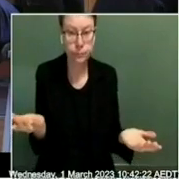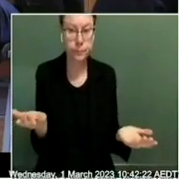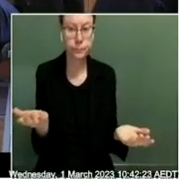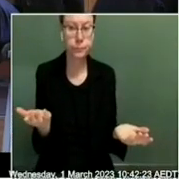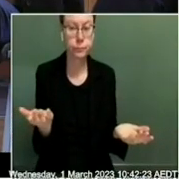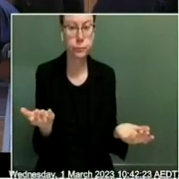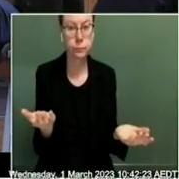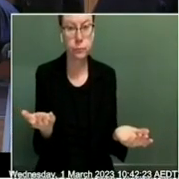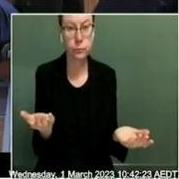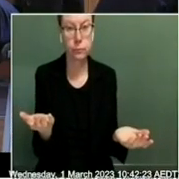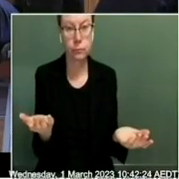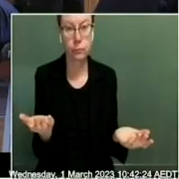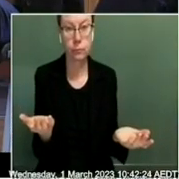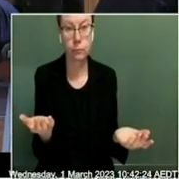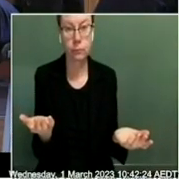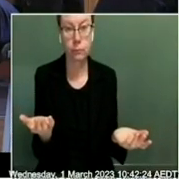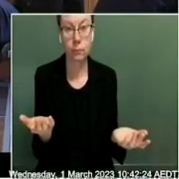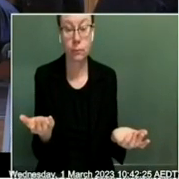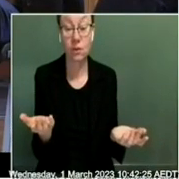kids and cleaning the orphanage,